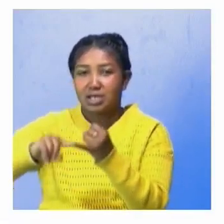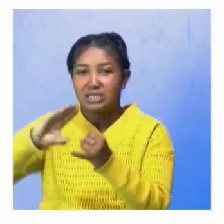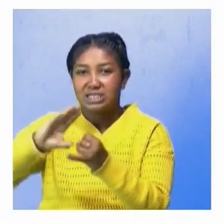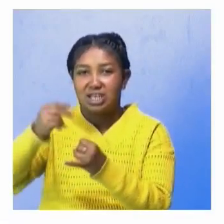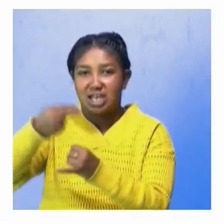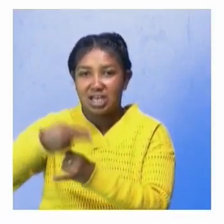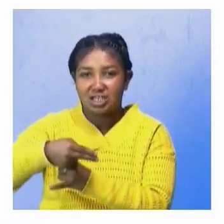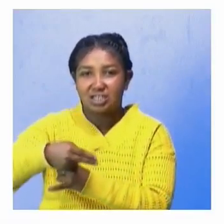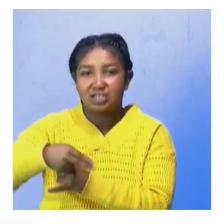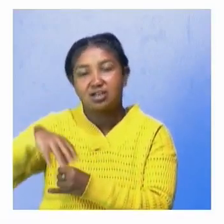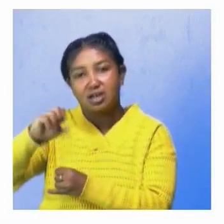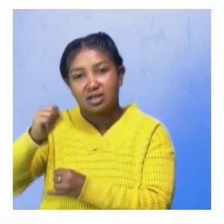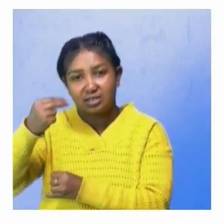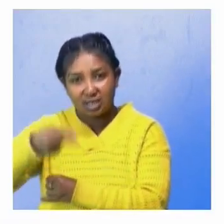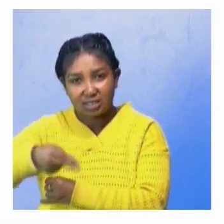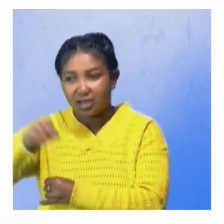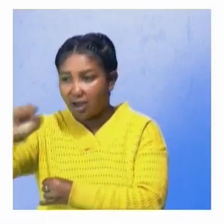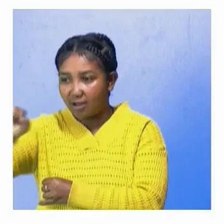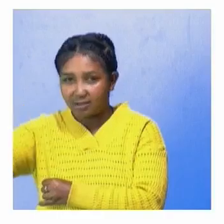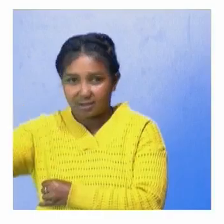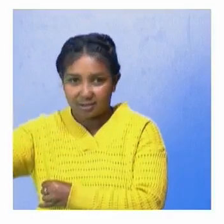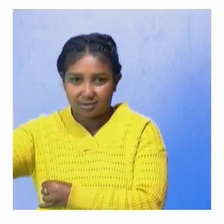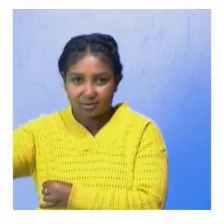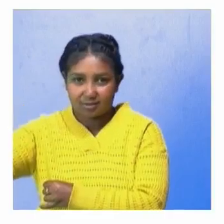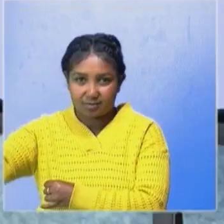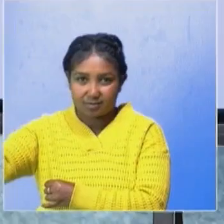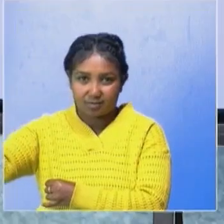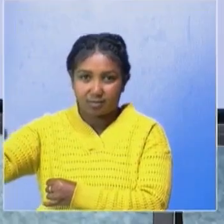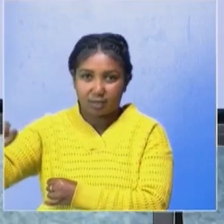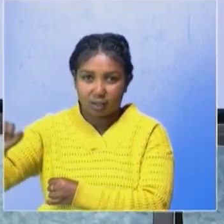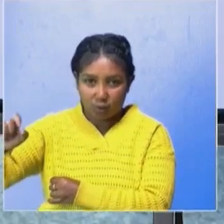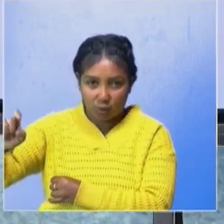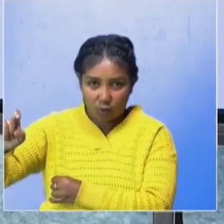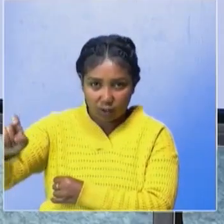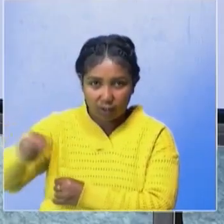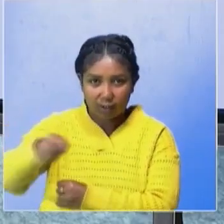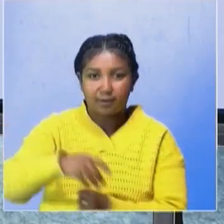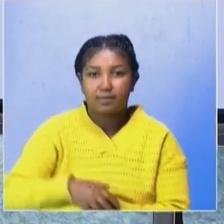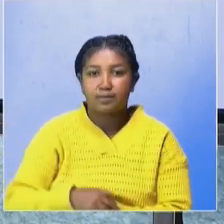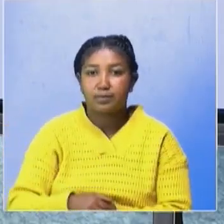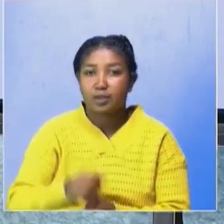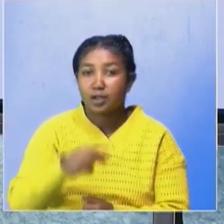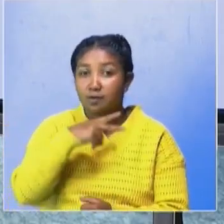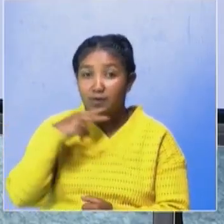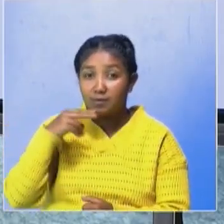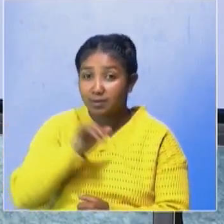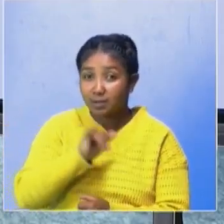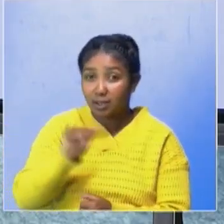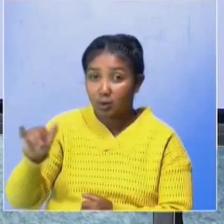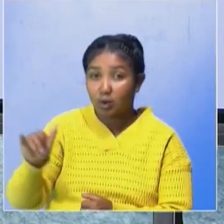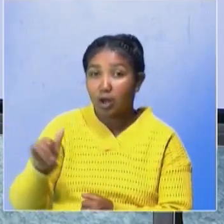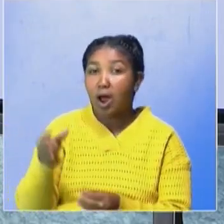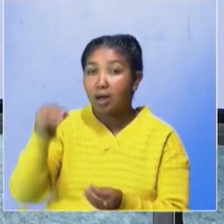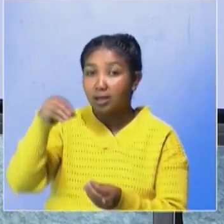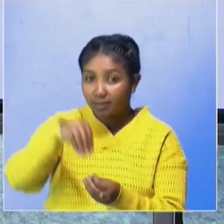and SS also. We can use this verbs by